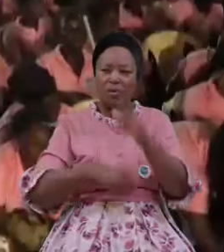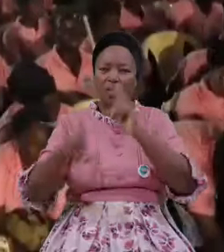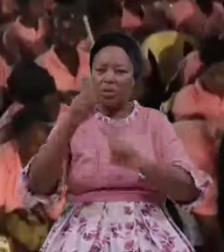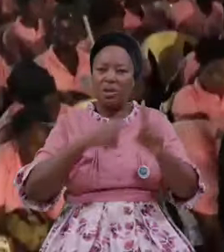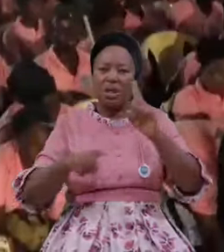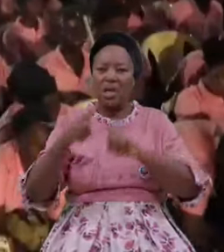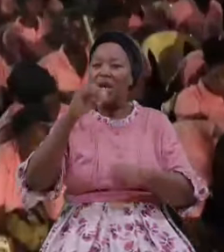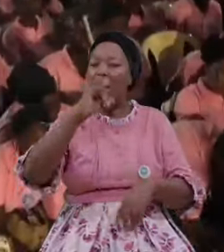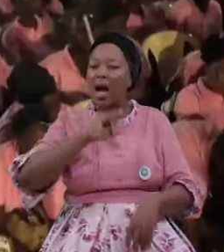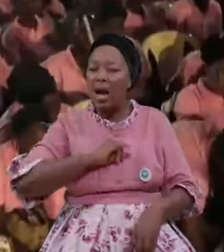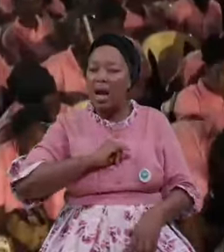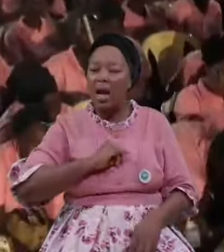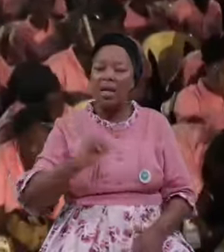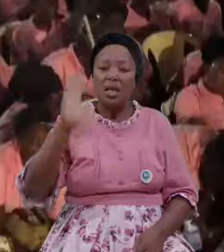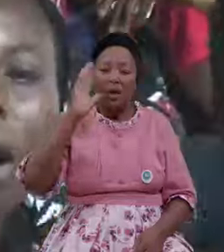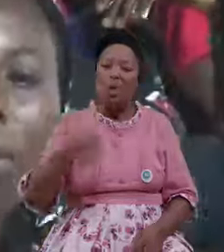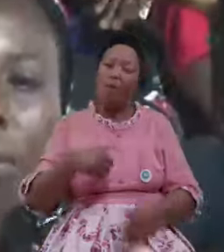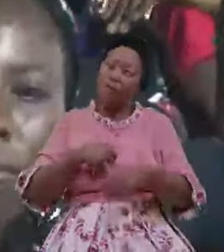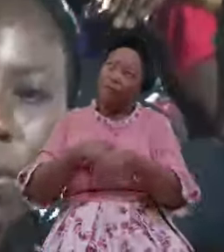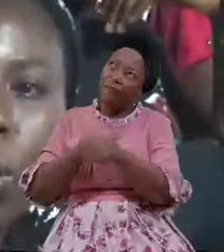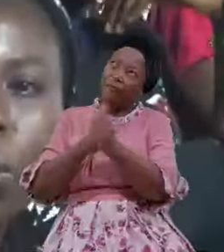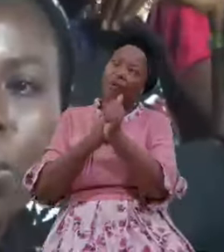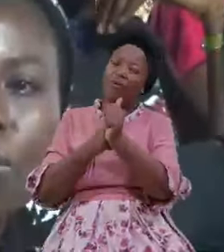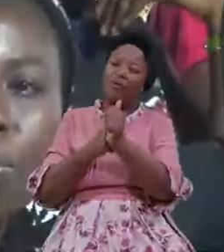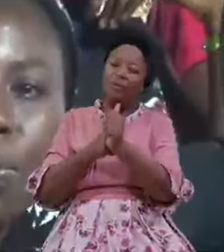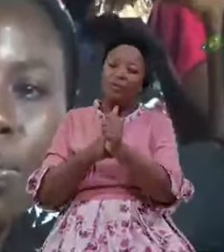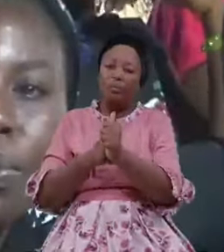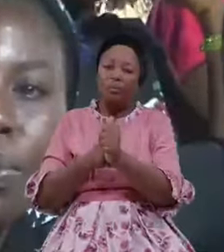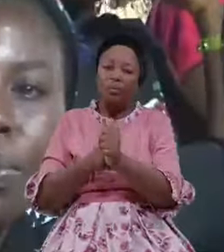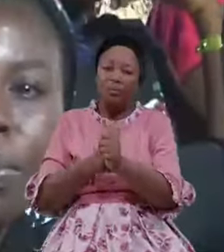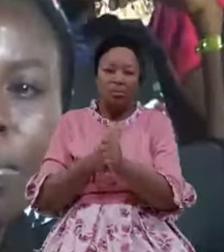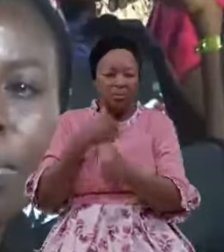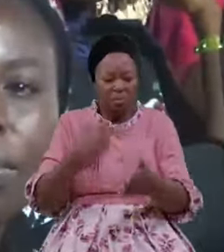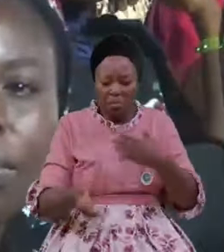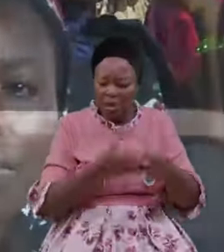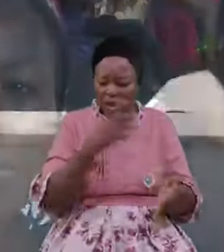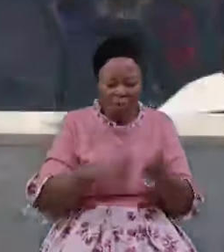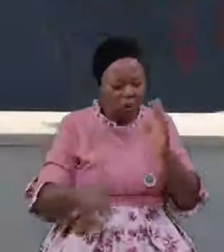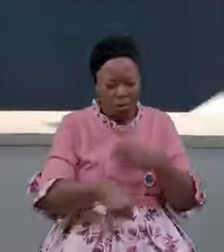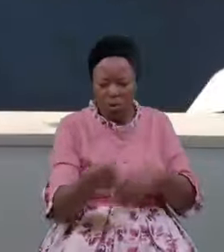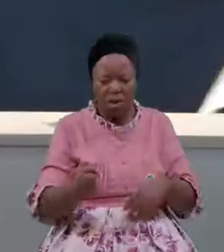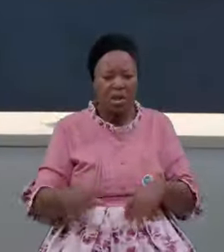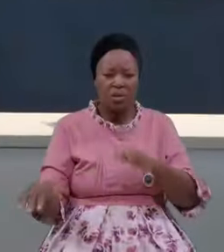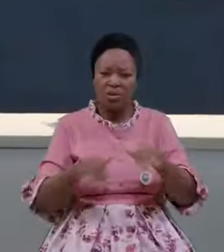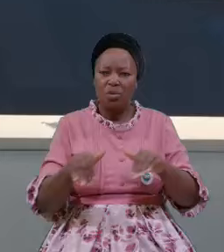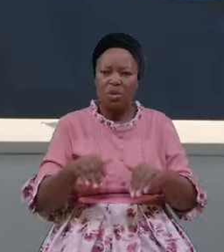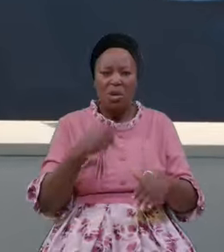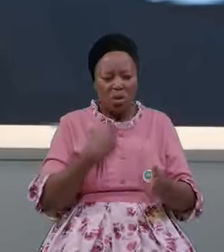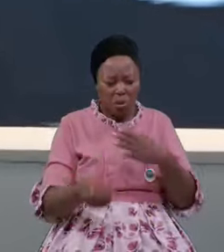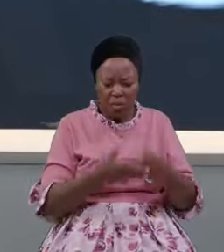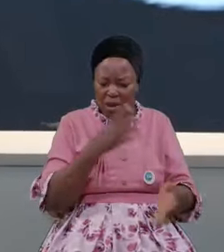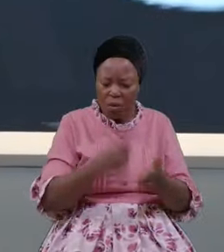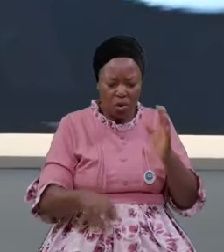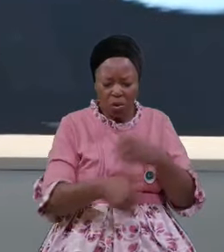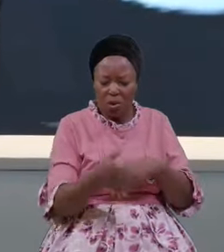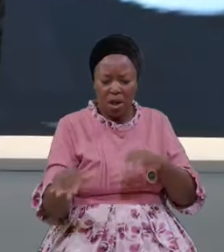I will follow. Whatever others do, whatever others do not do,